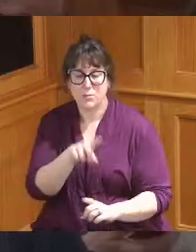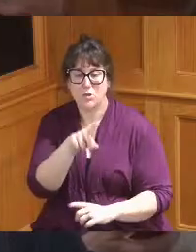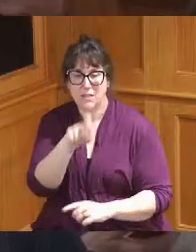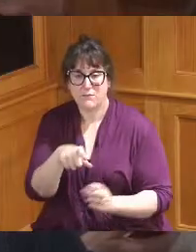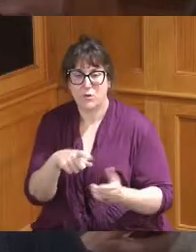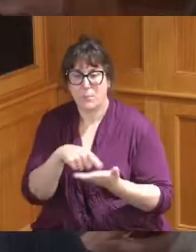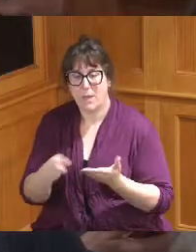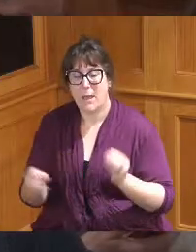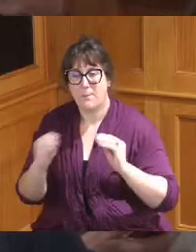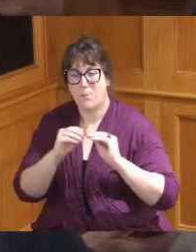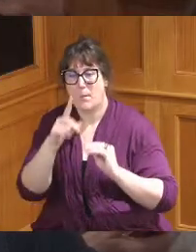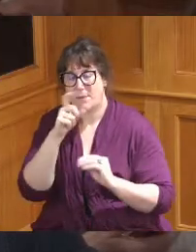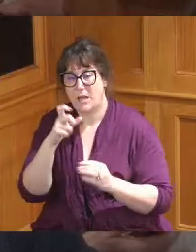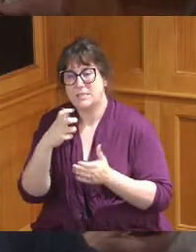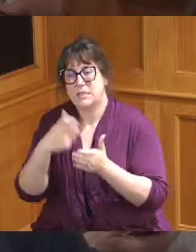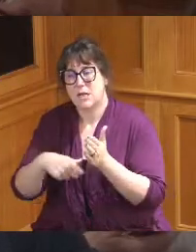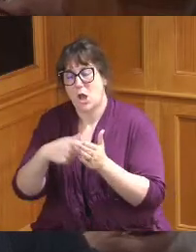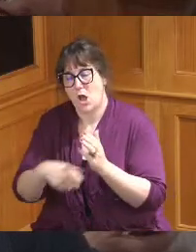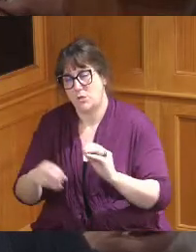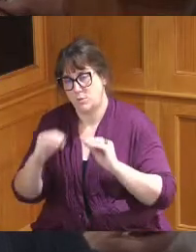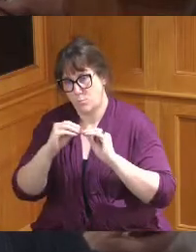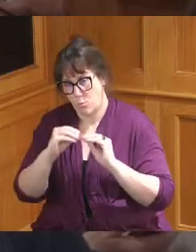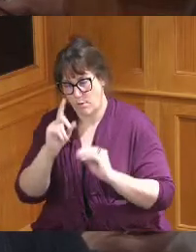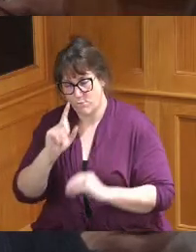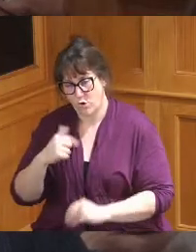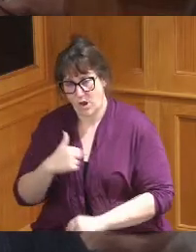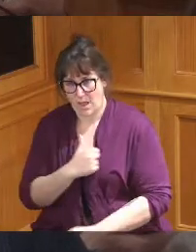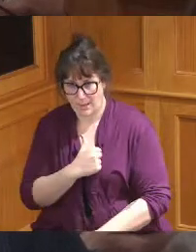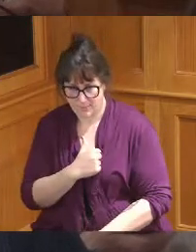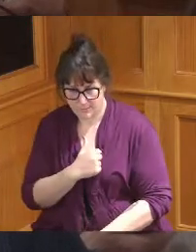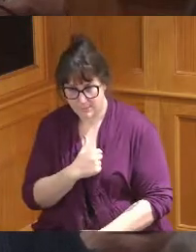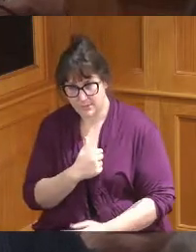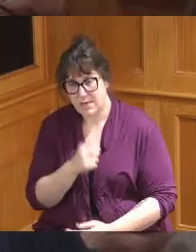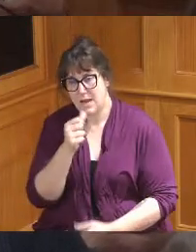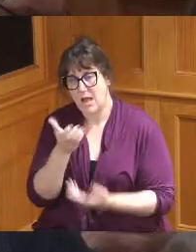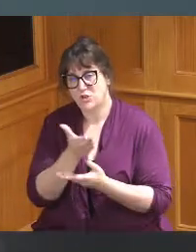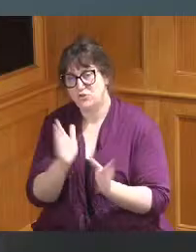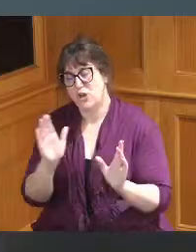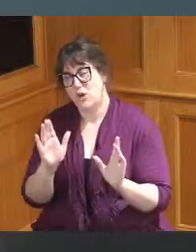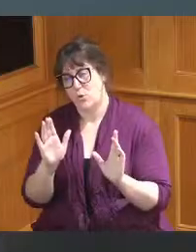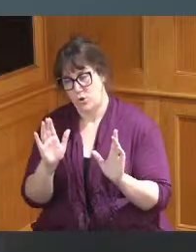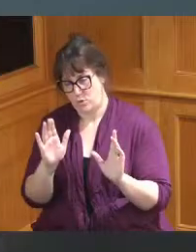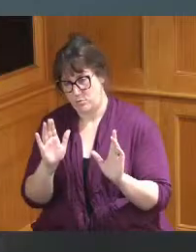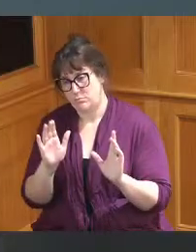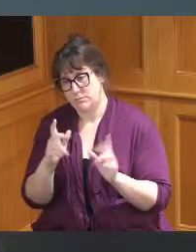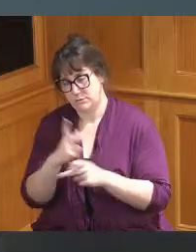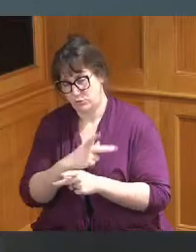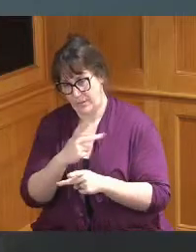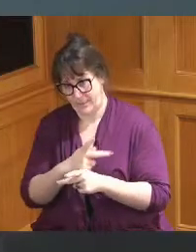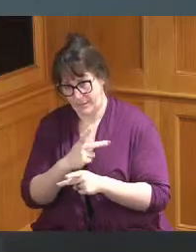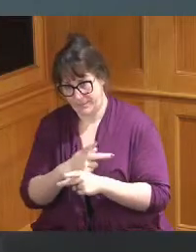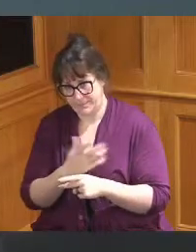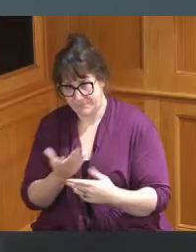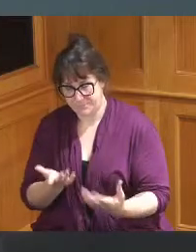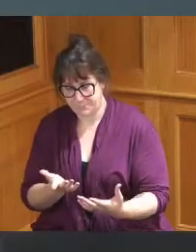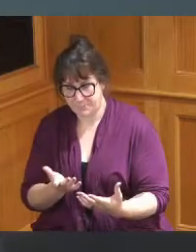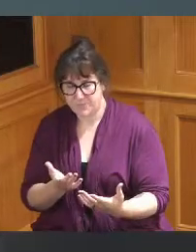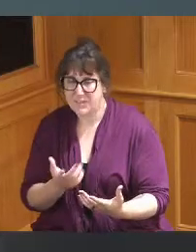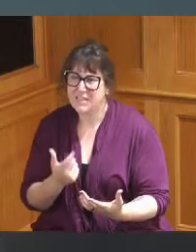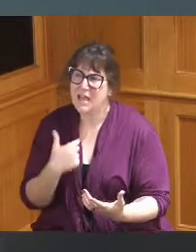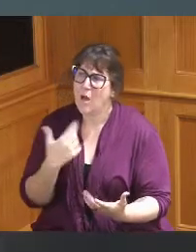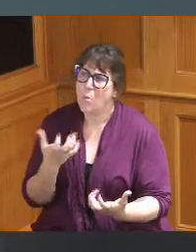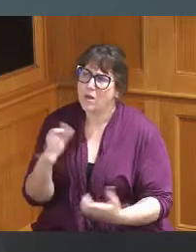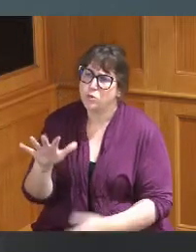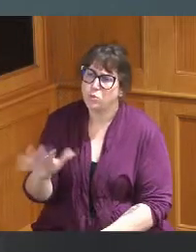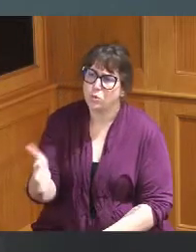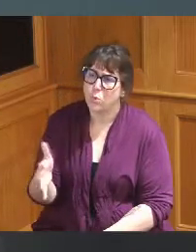because there's a cost to it in addition to just our general treatment. Okay, thank you. And then I was going to sort of mention